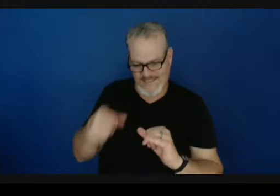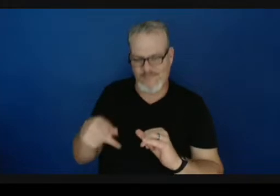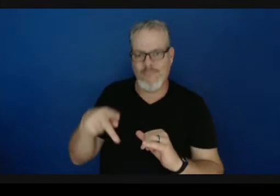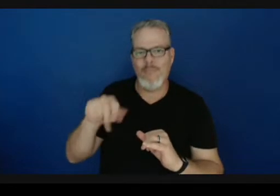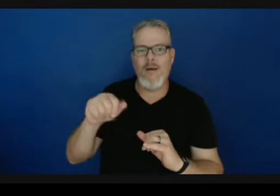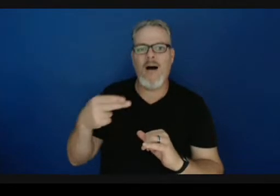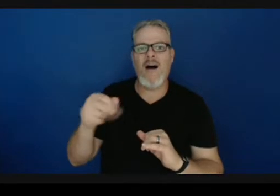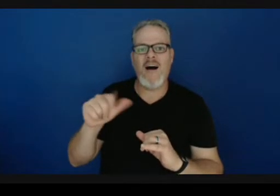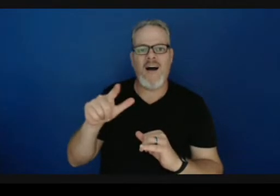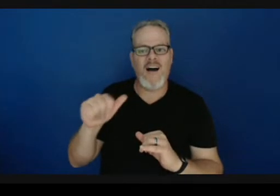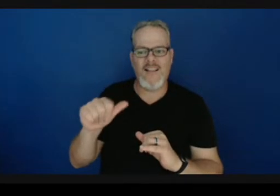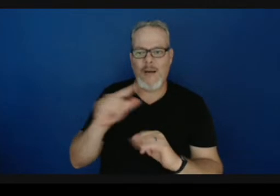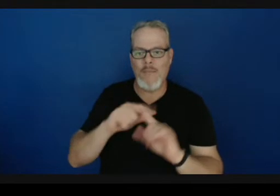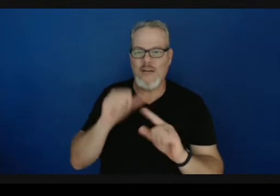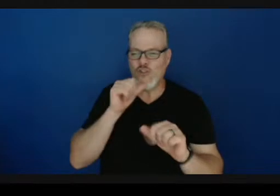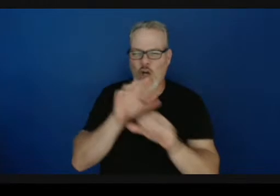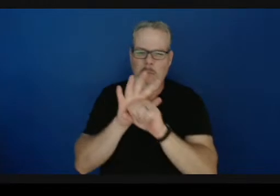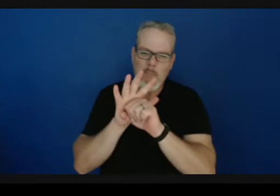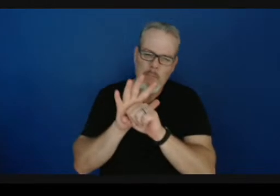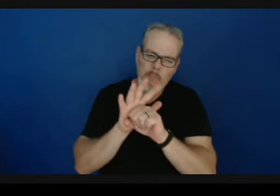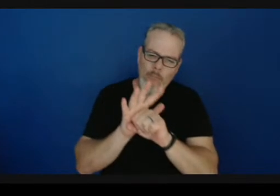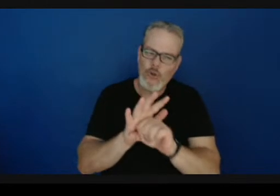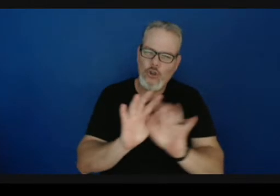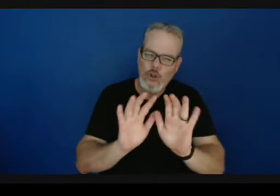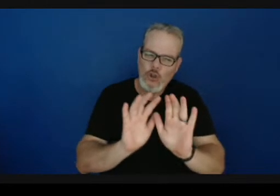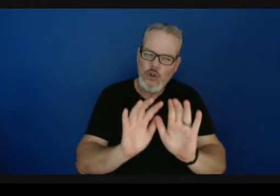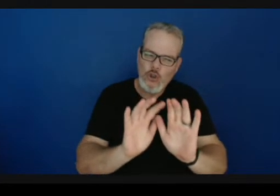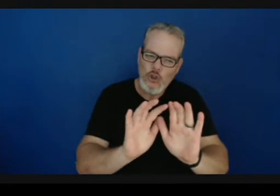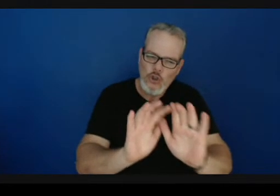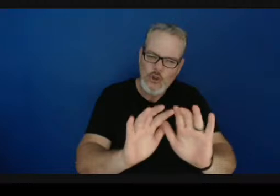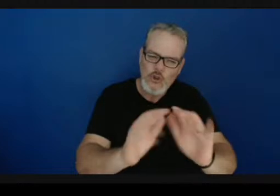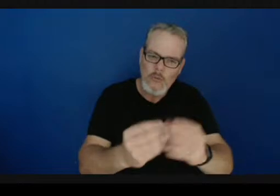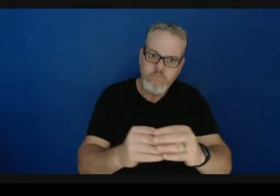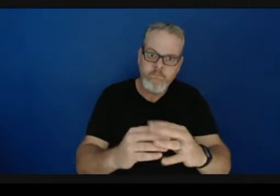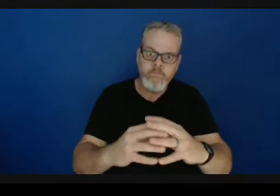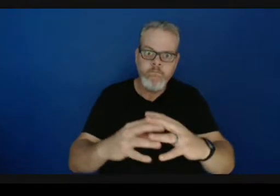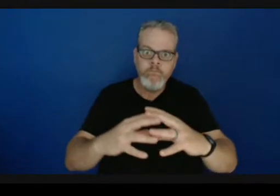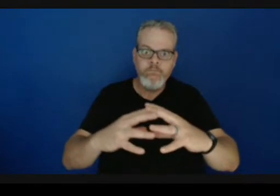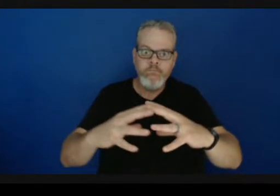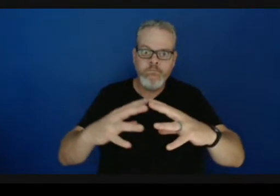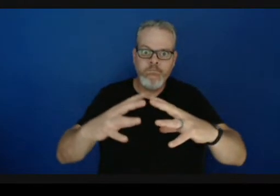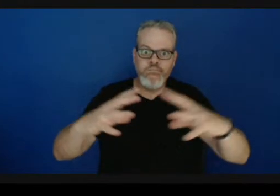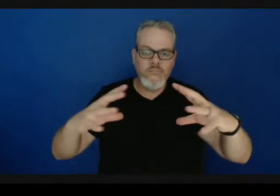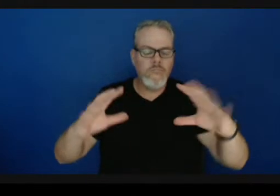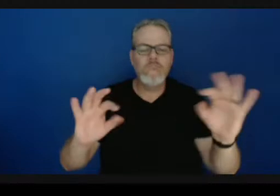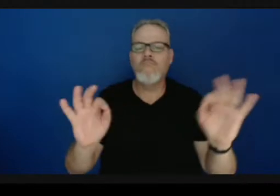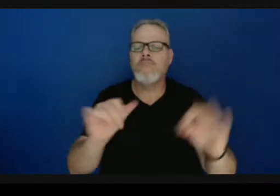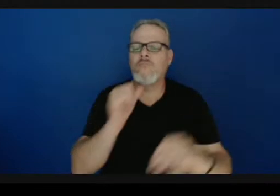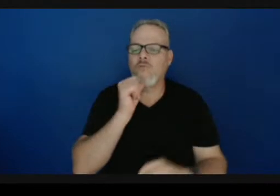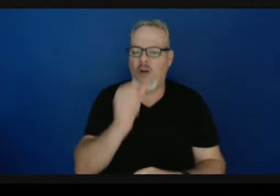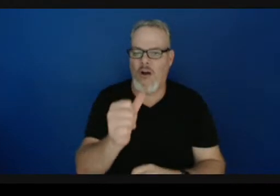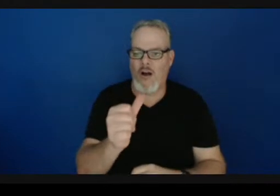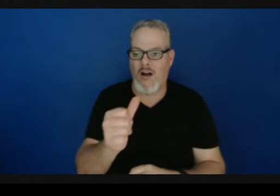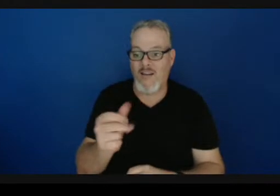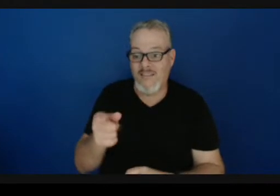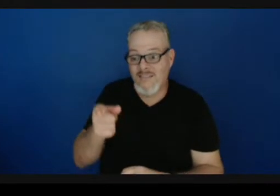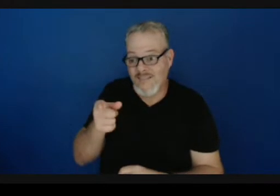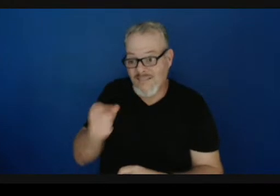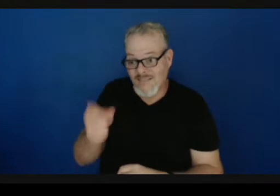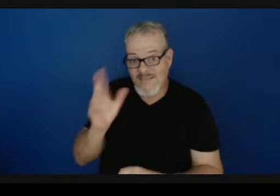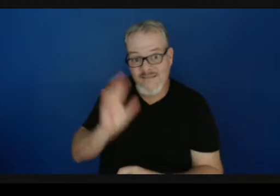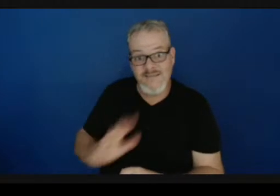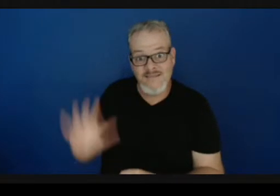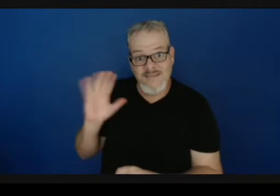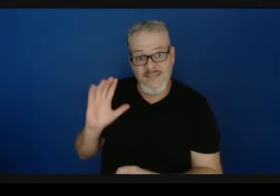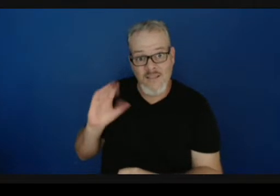volcano, causing the summit to fill and push the flank sideways to cause flank earthquakes. This is how pressurized we were in